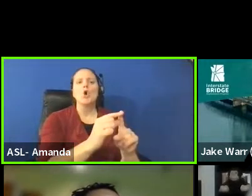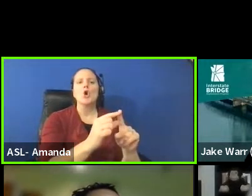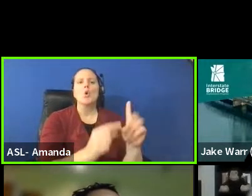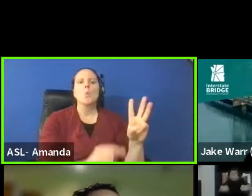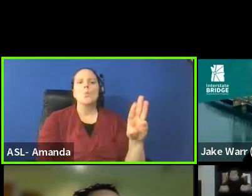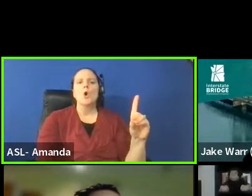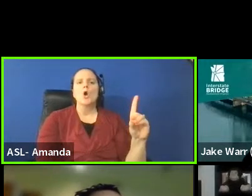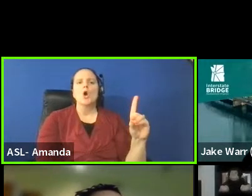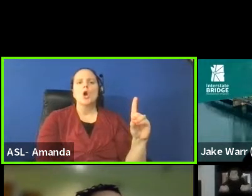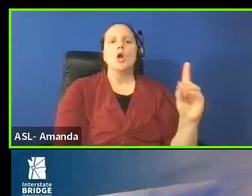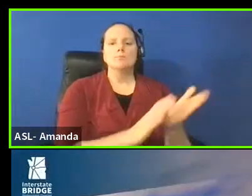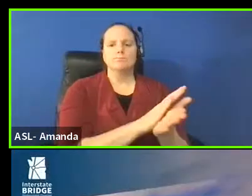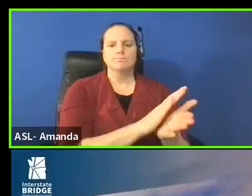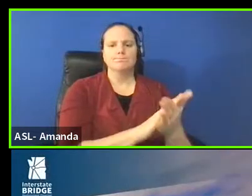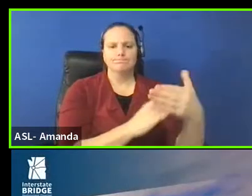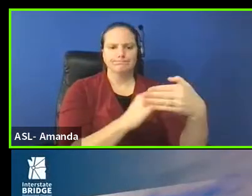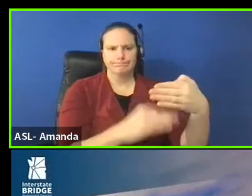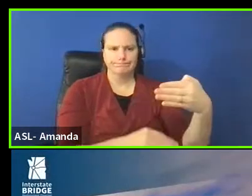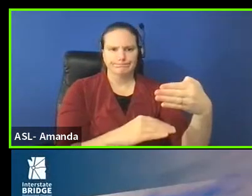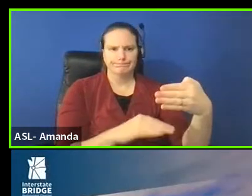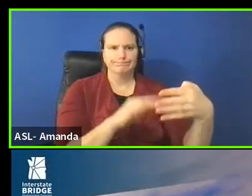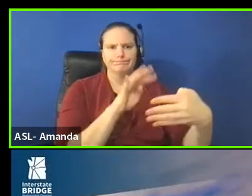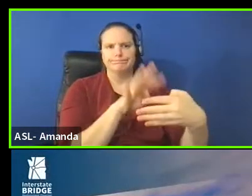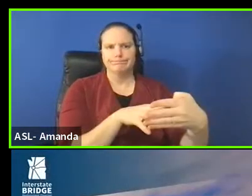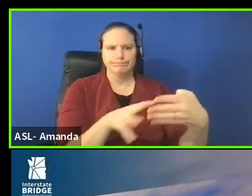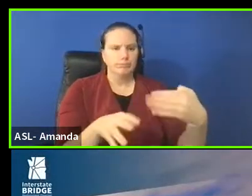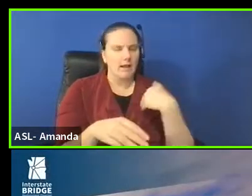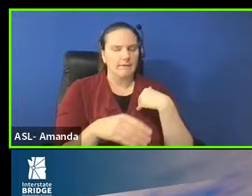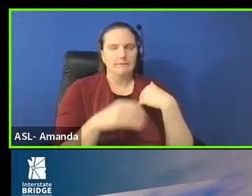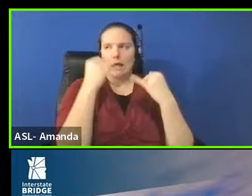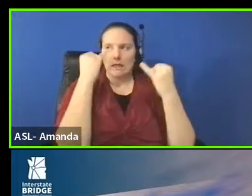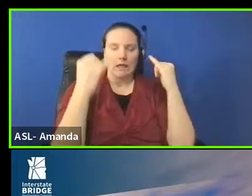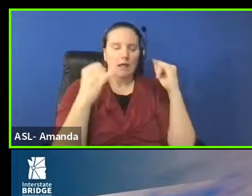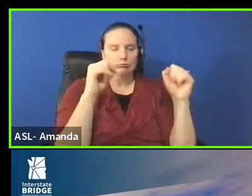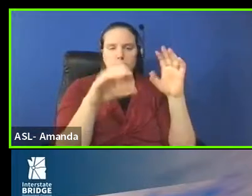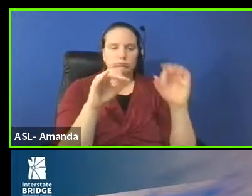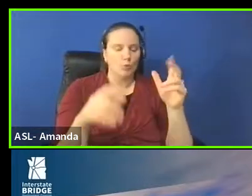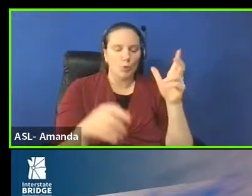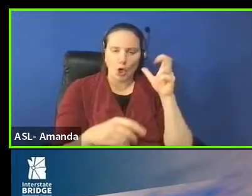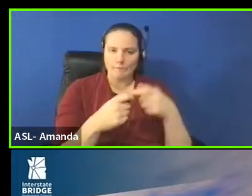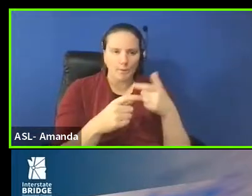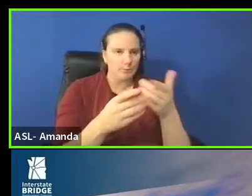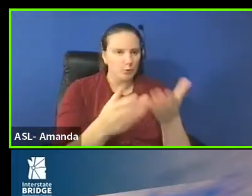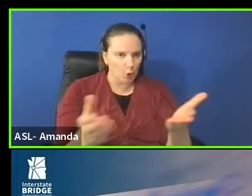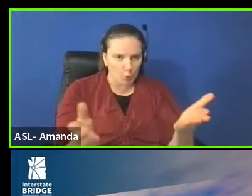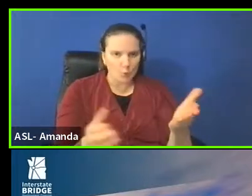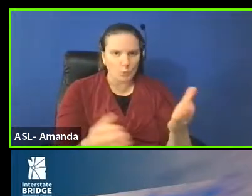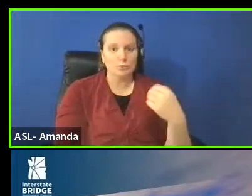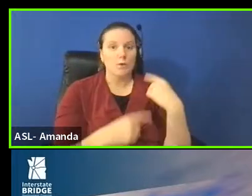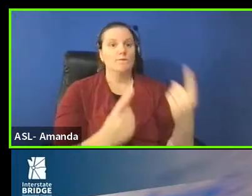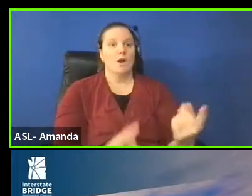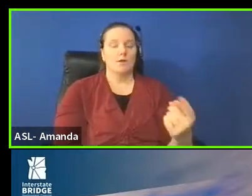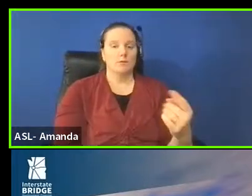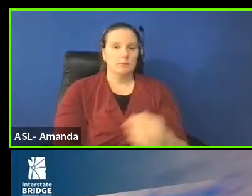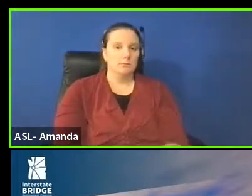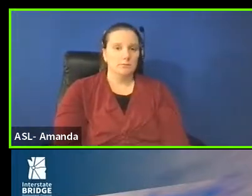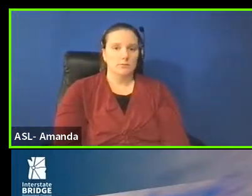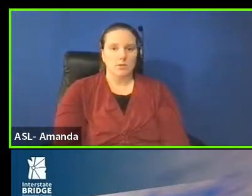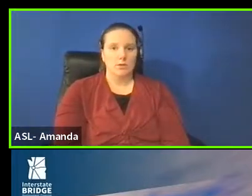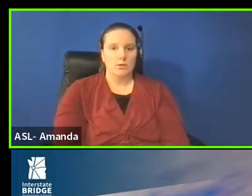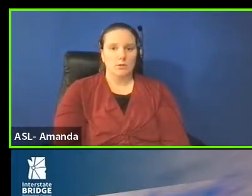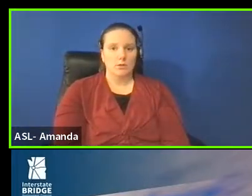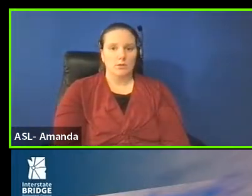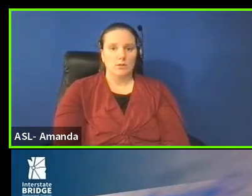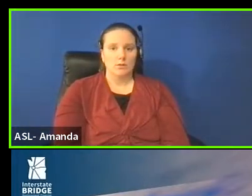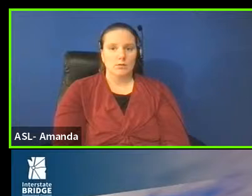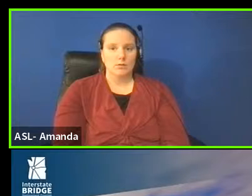a table that has all of the ideas that we've heard from you so far, which we're not saying